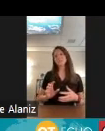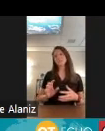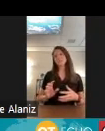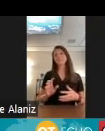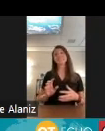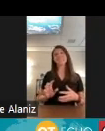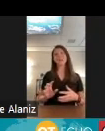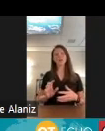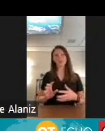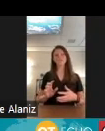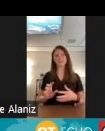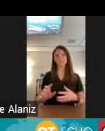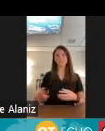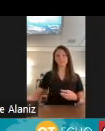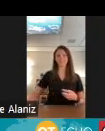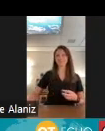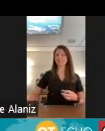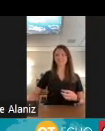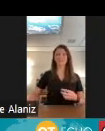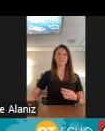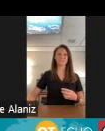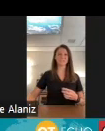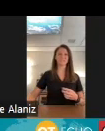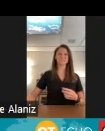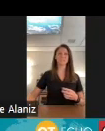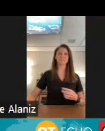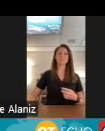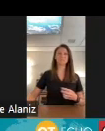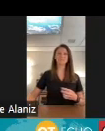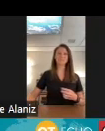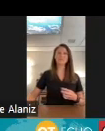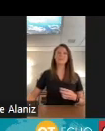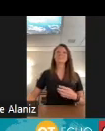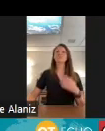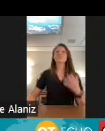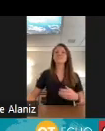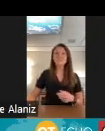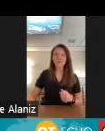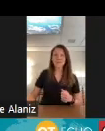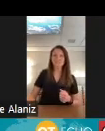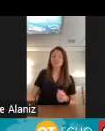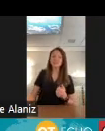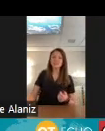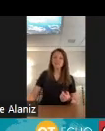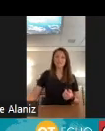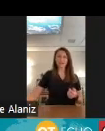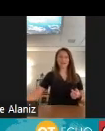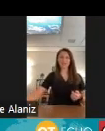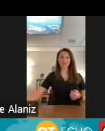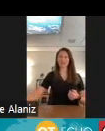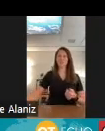of the motor task itself also facilitates executive function skills. So let's move on to